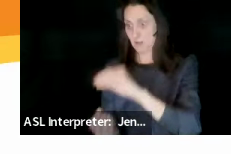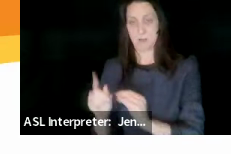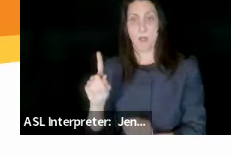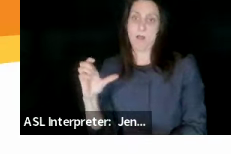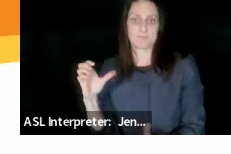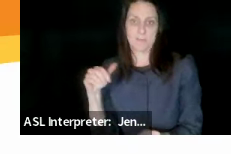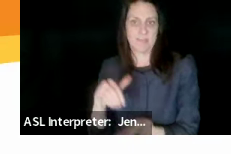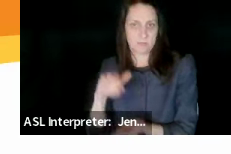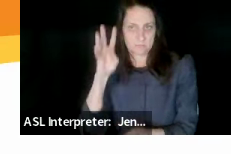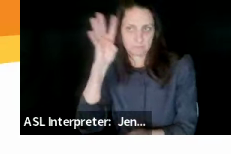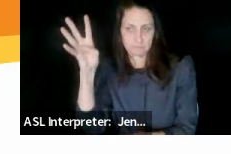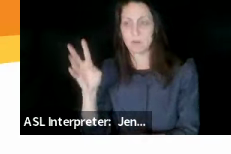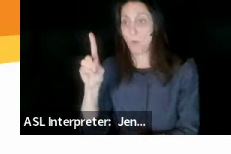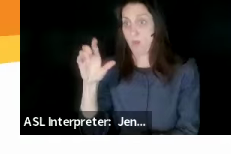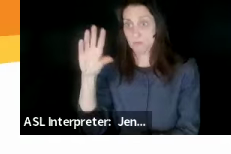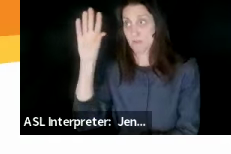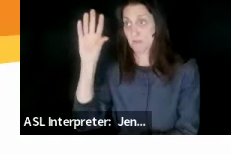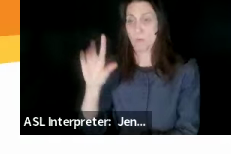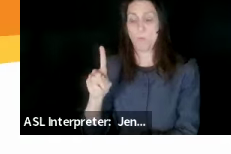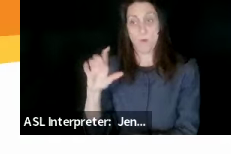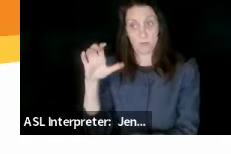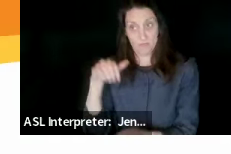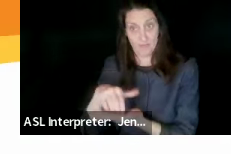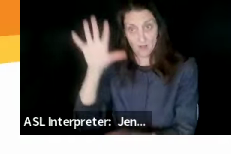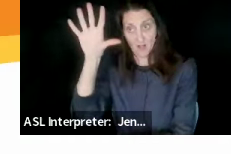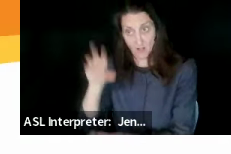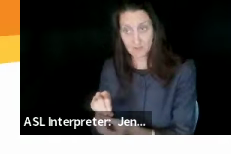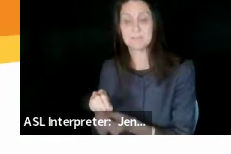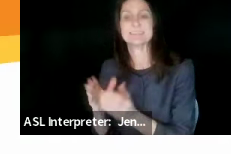Of the 100,000, in which line items are you